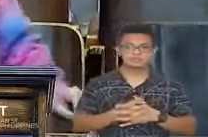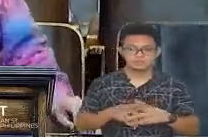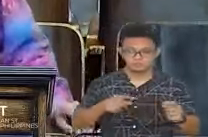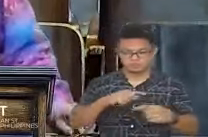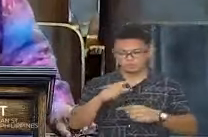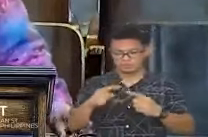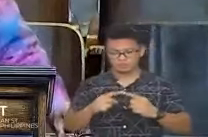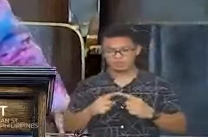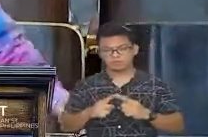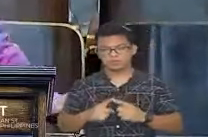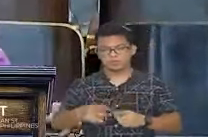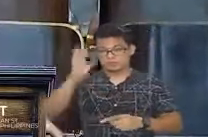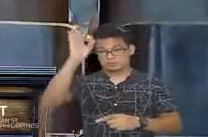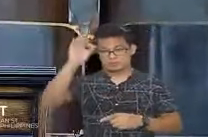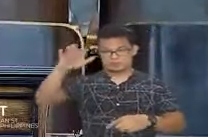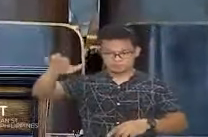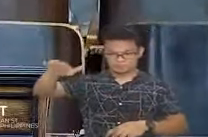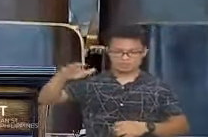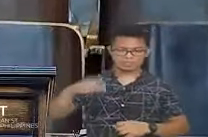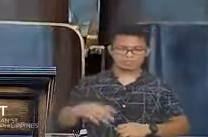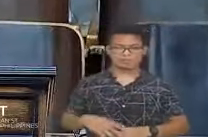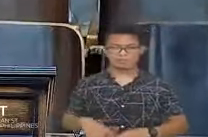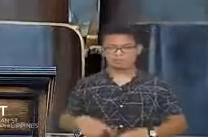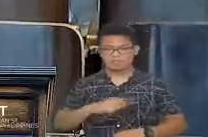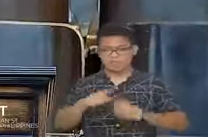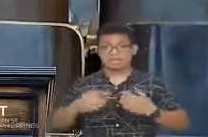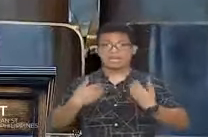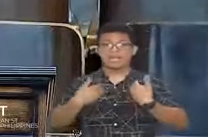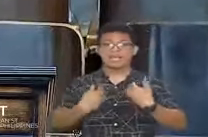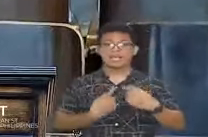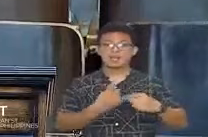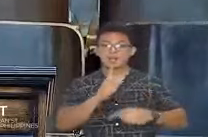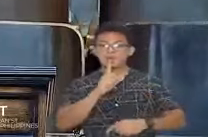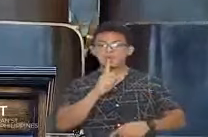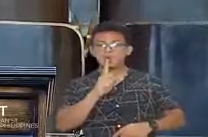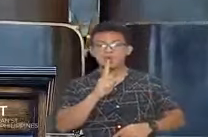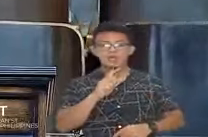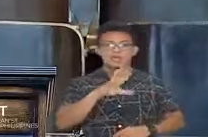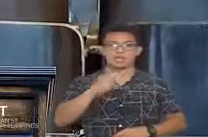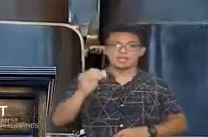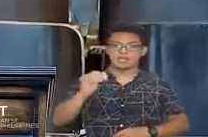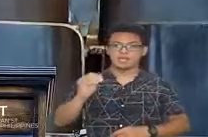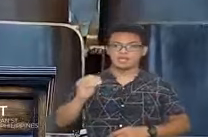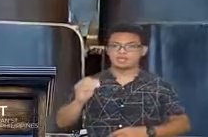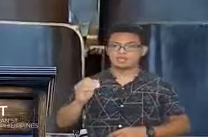When we were little, nari kandila sa, ma, dere agud ma. Tanaw mo,